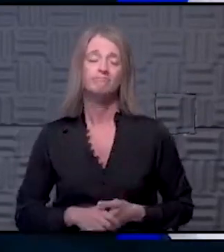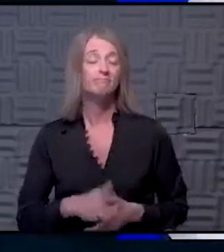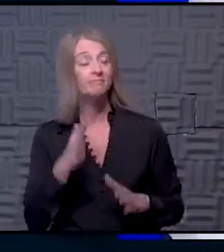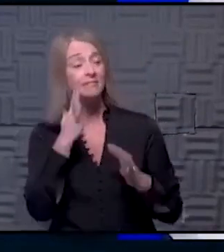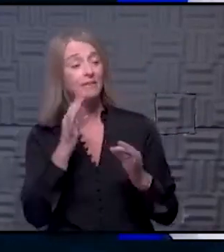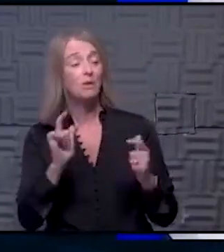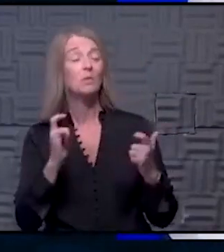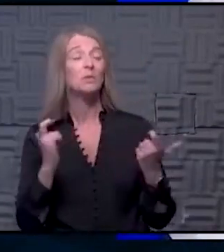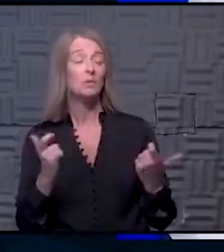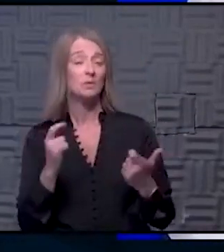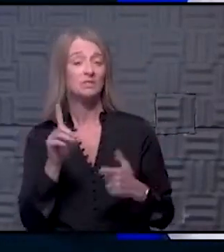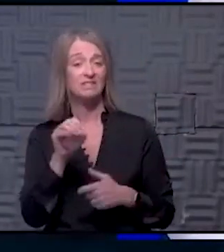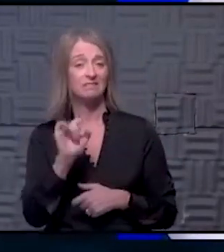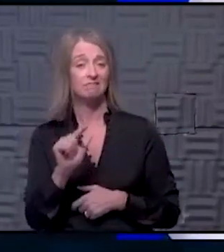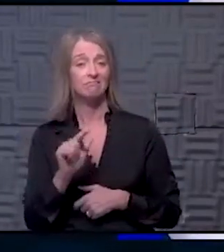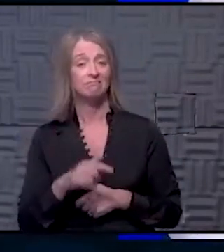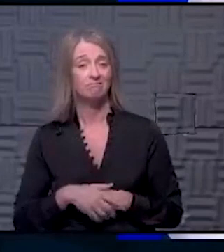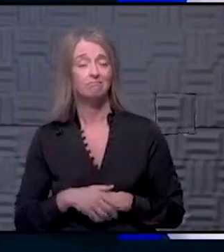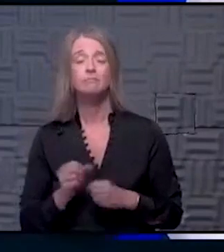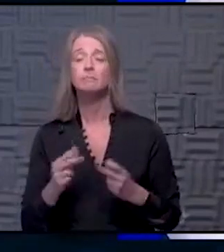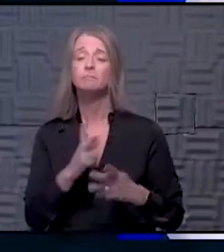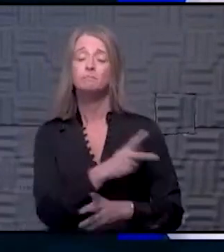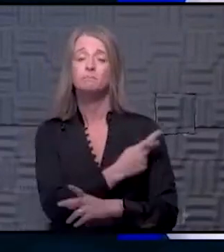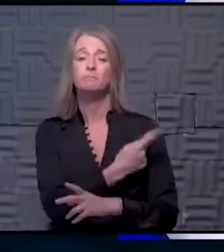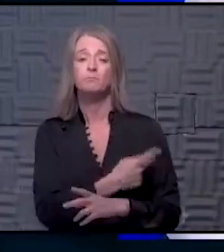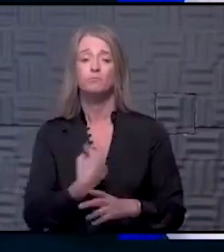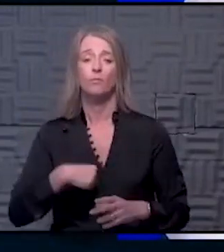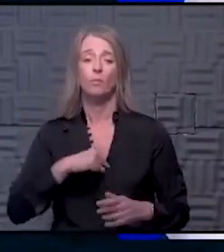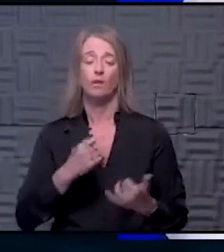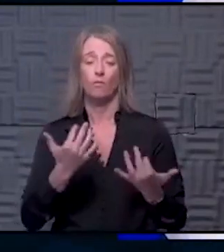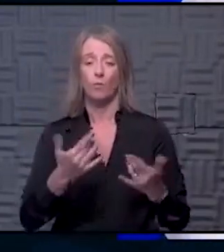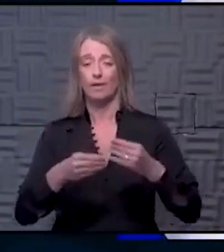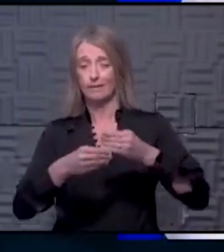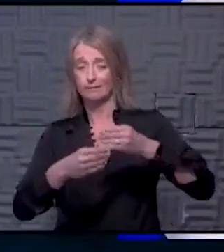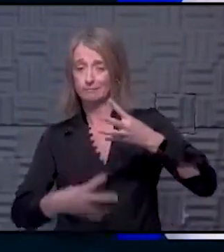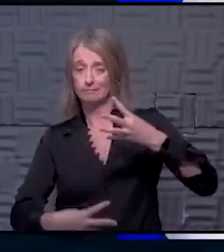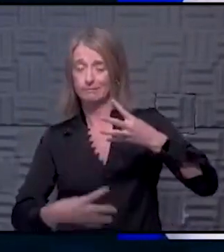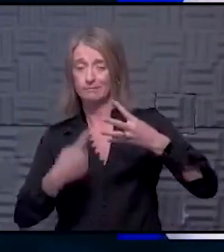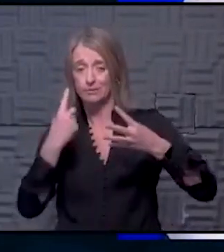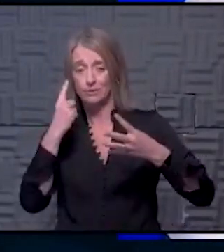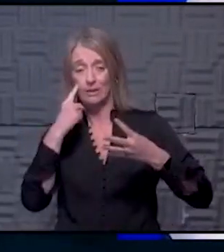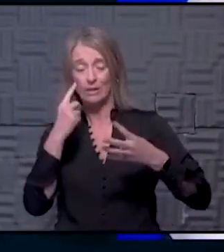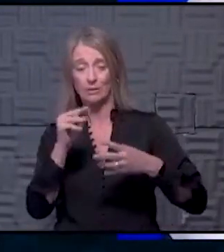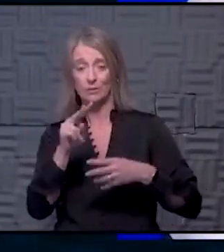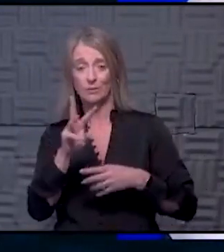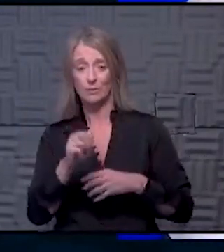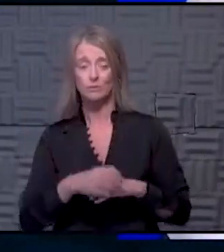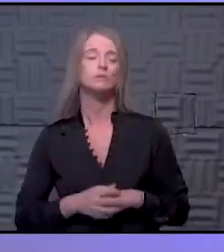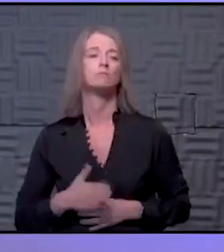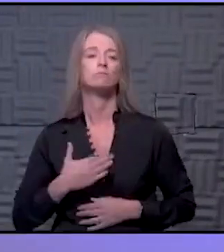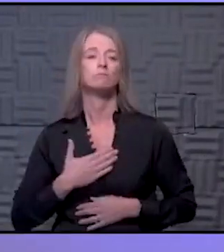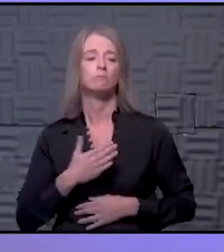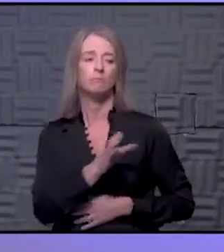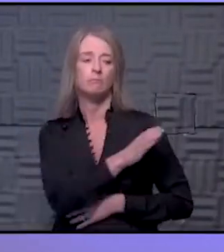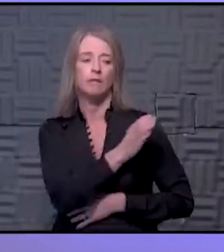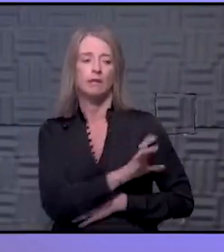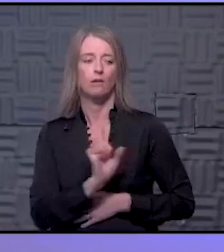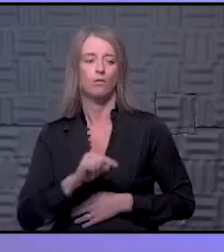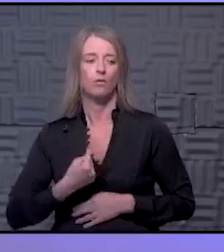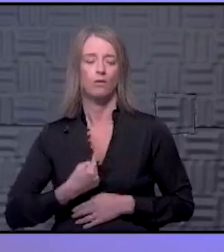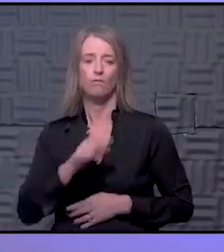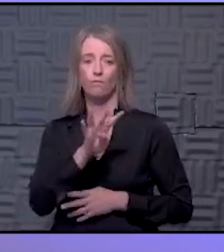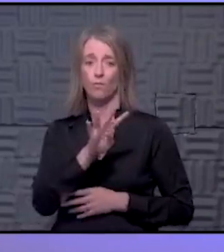definitely huge. How many patients do you think we have waiting to hear this good news today? So in my clinic alone, I have at